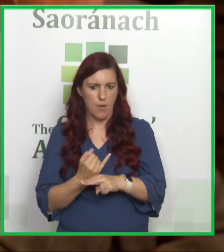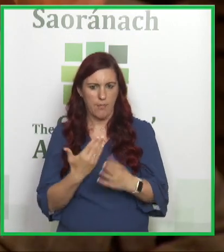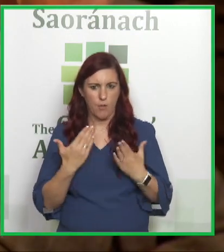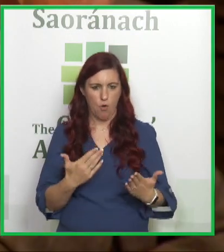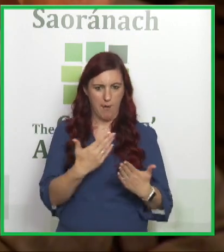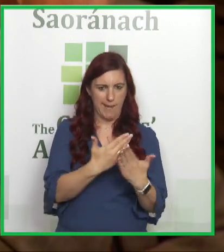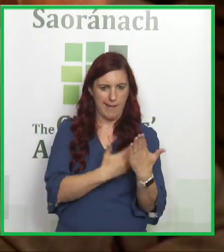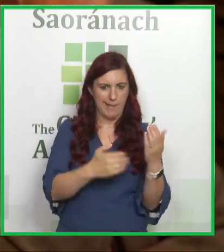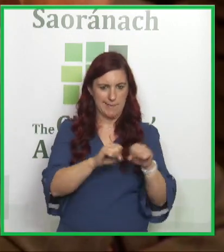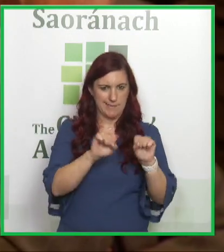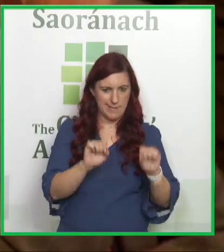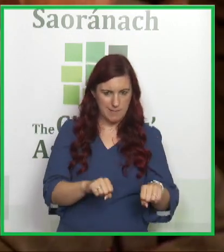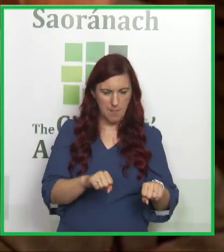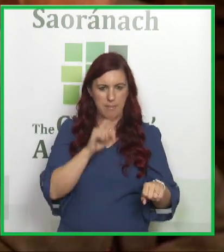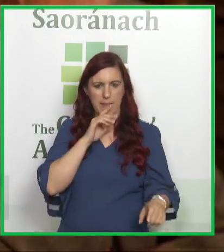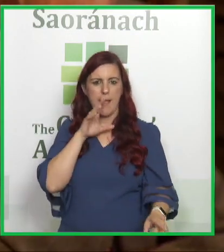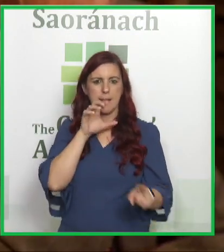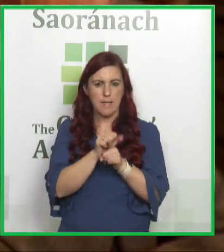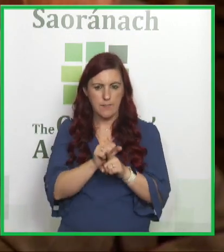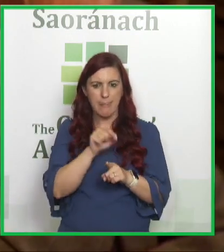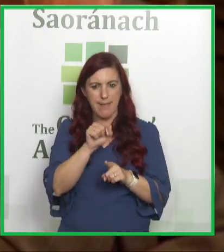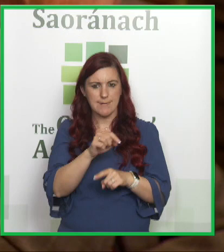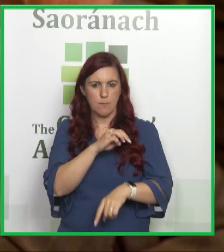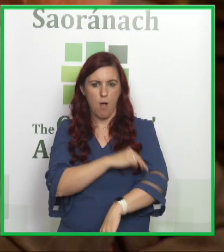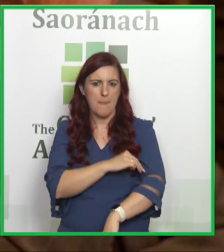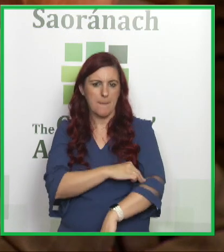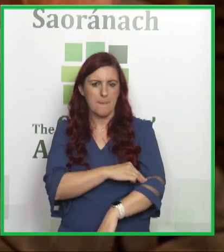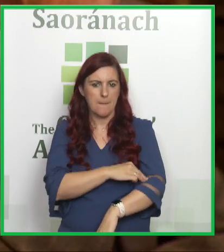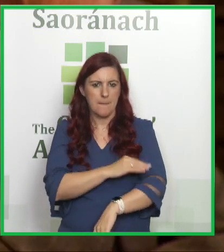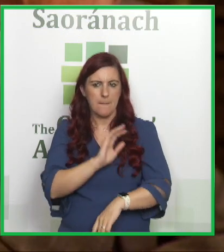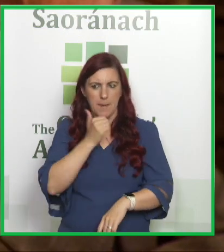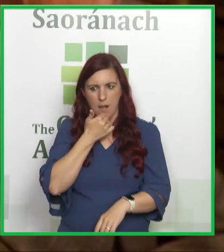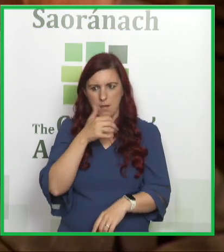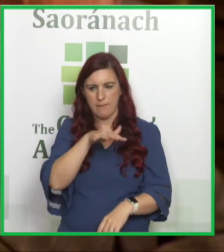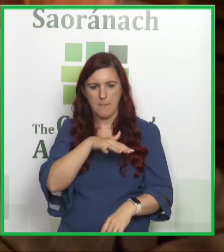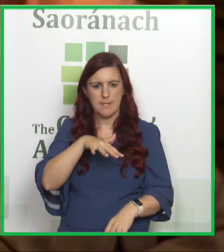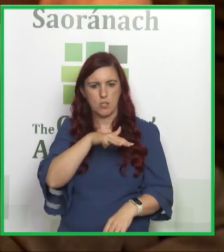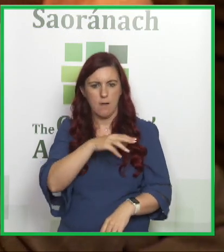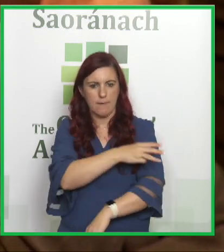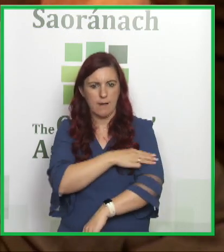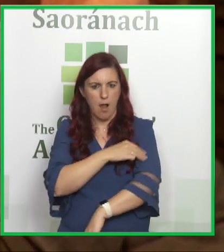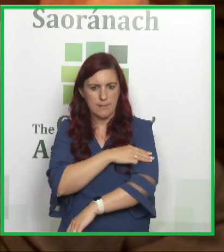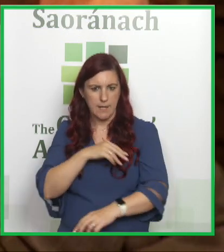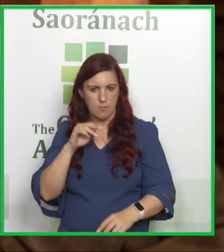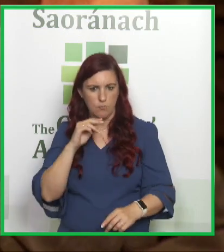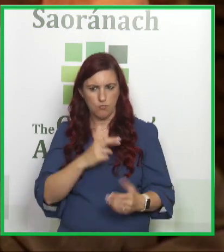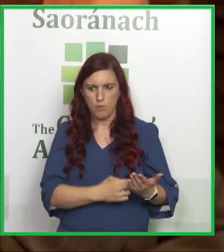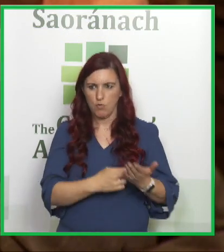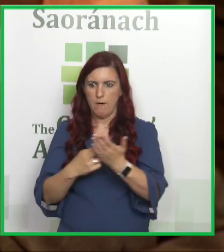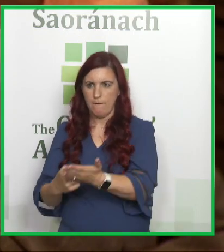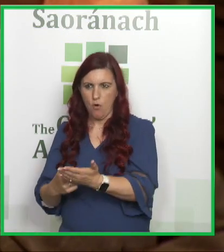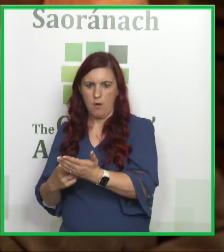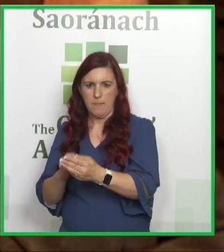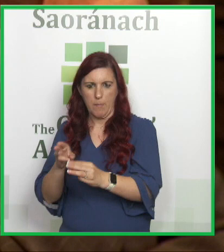situation. It was identified that would be problematic in terms of the position of the Gardaí referring people to the